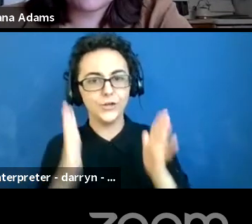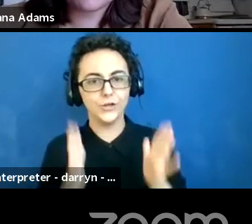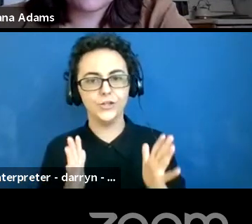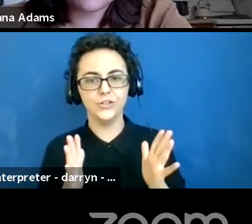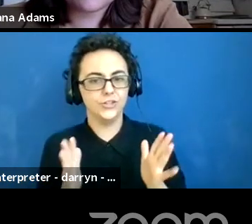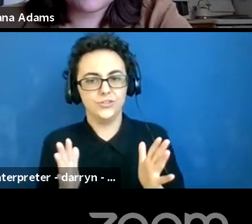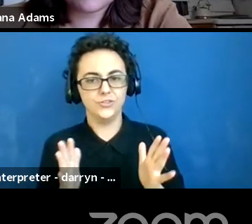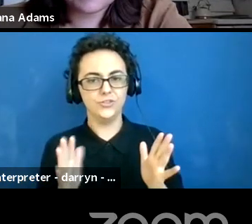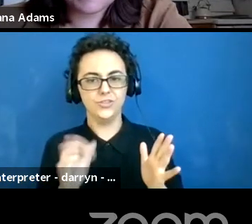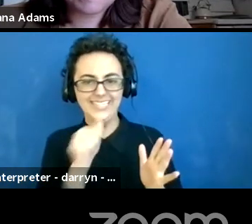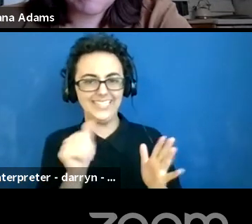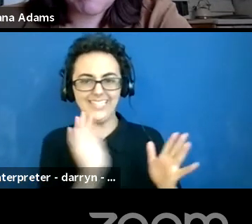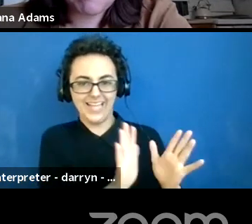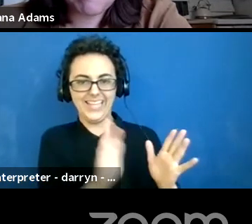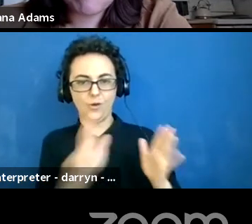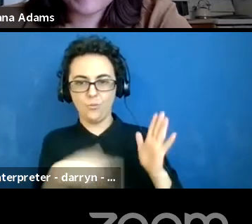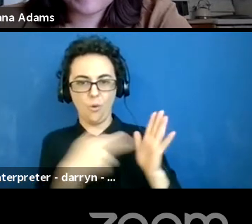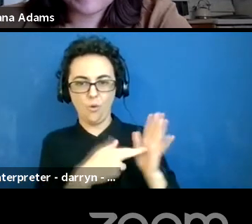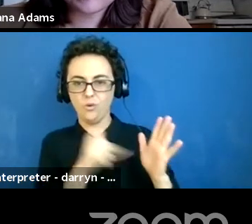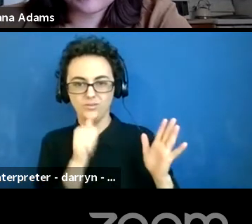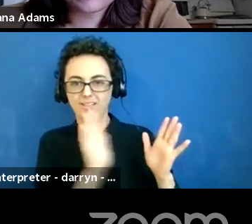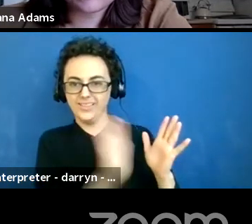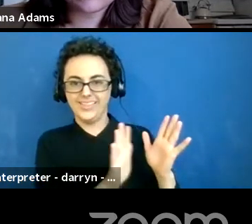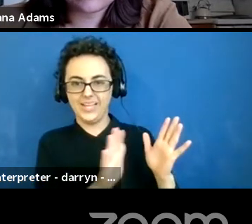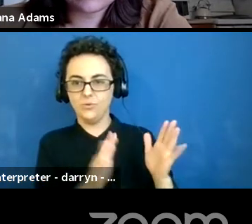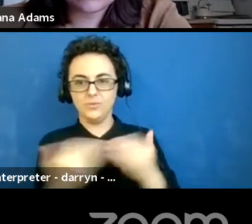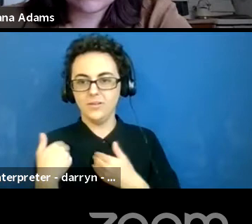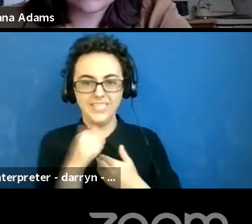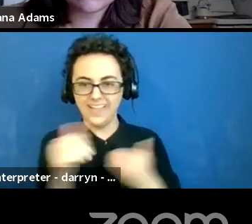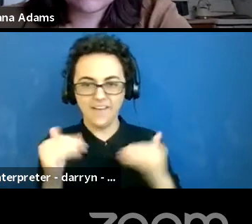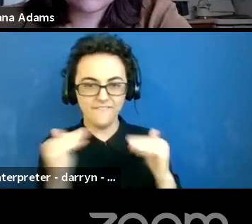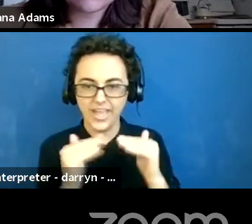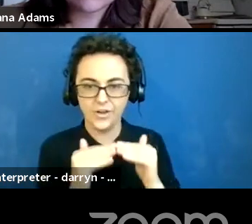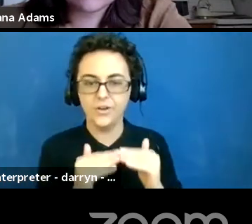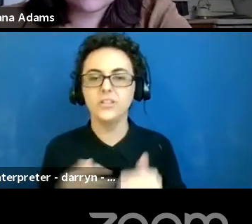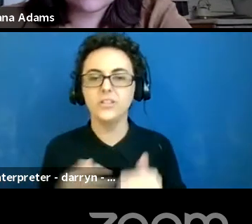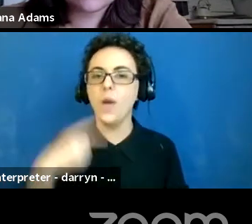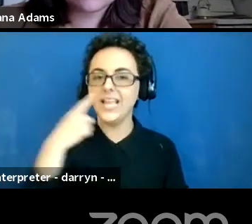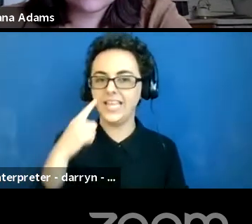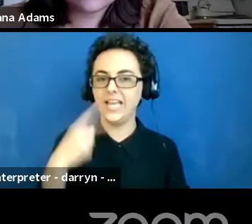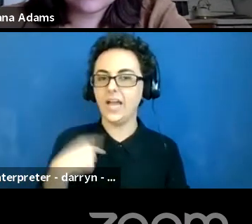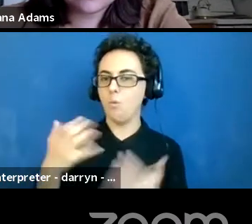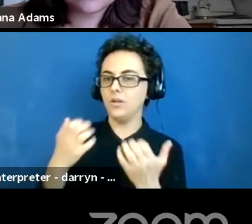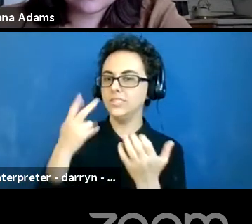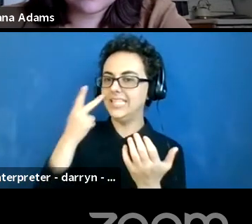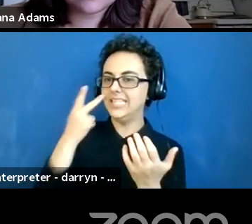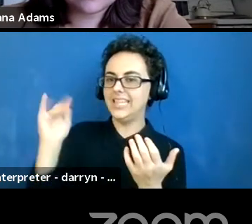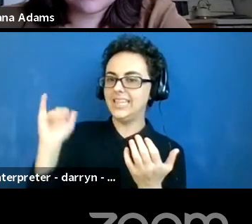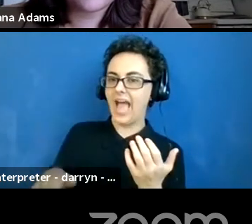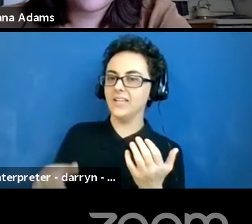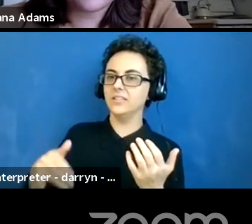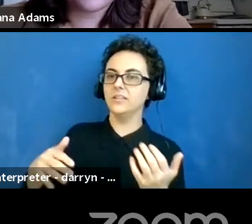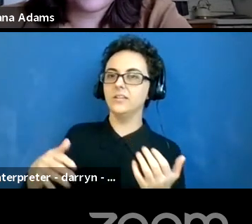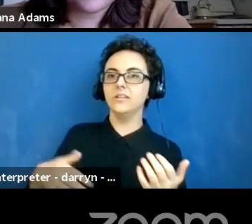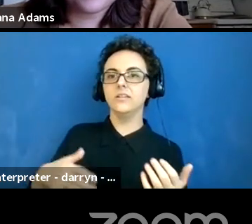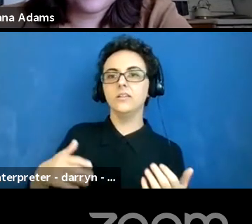I would say a commitment to educate themselves and a commitment to really,